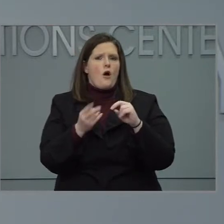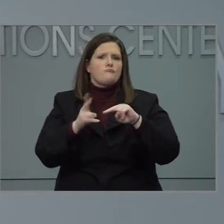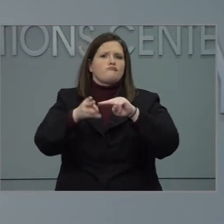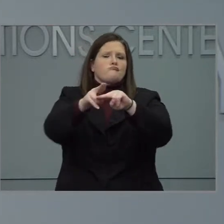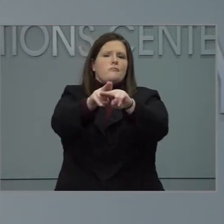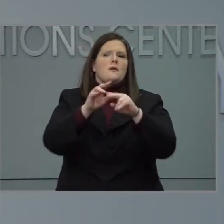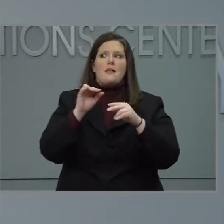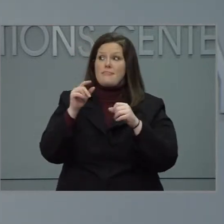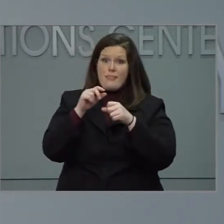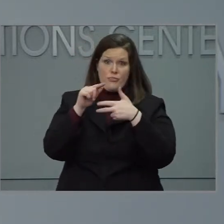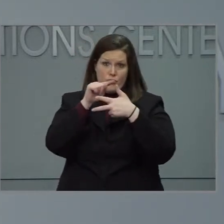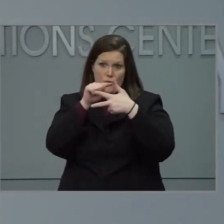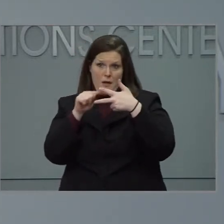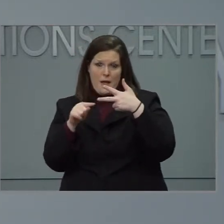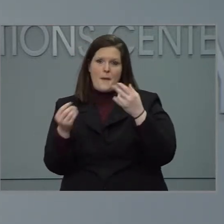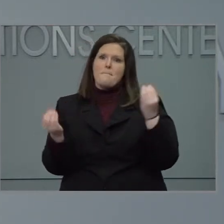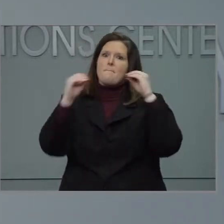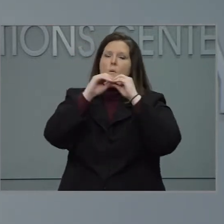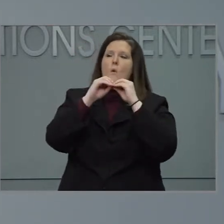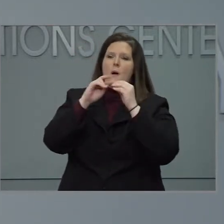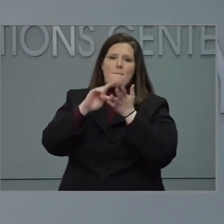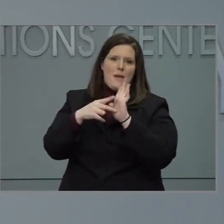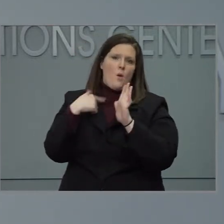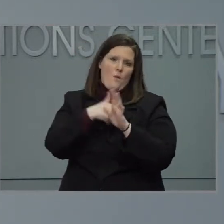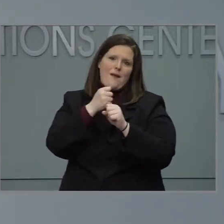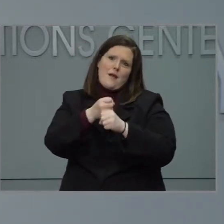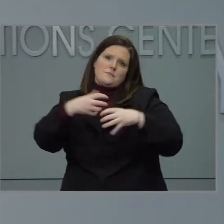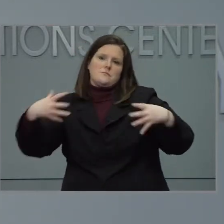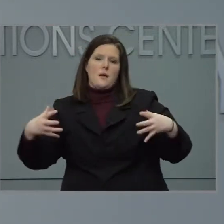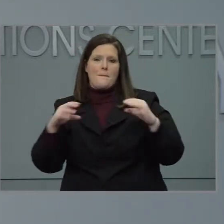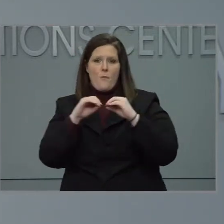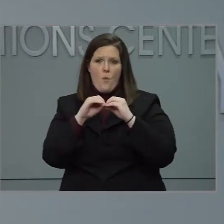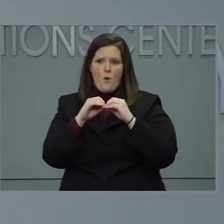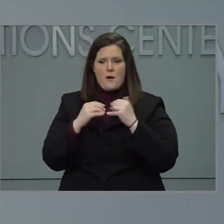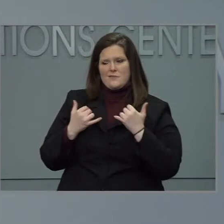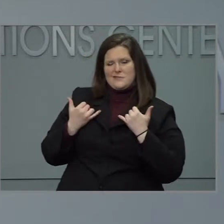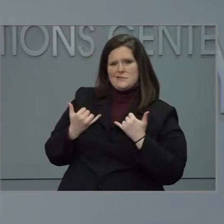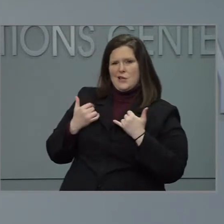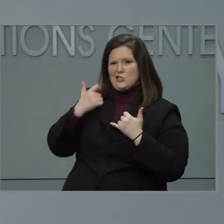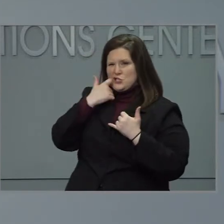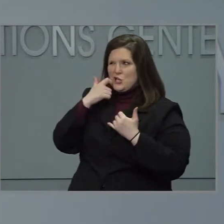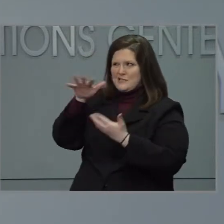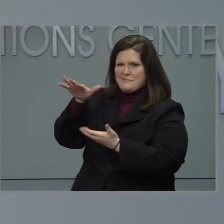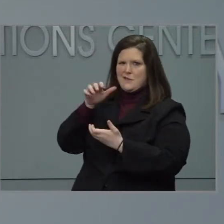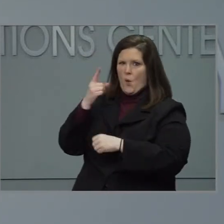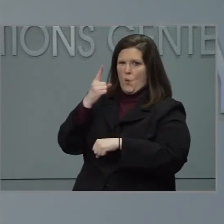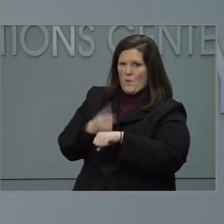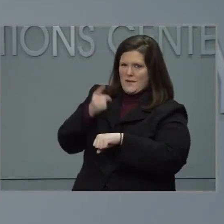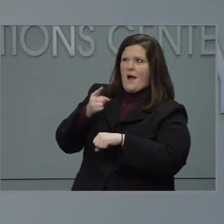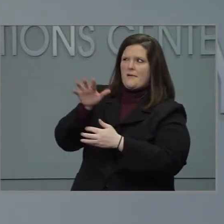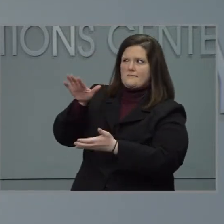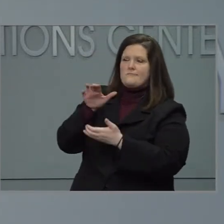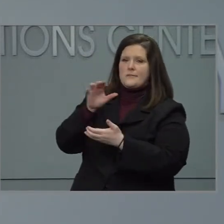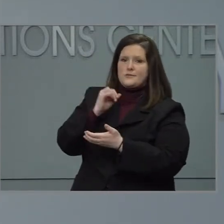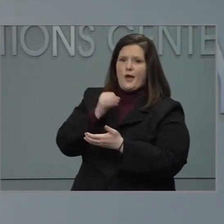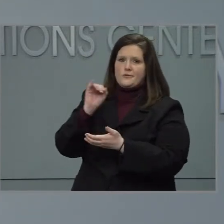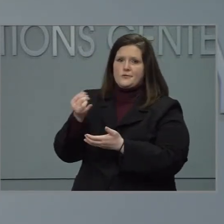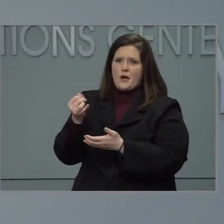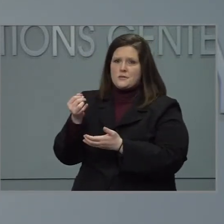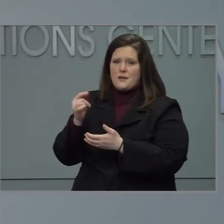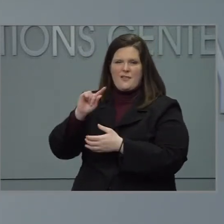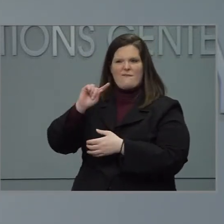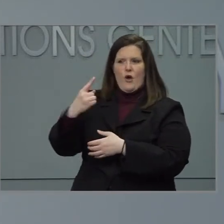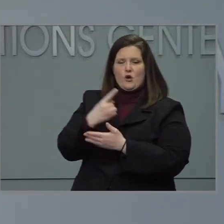further accelerate our efforts. Right now, we got a one-time allocation of Johnson & Johnson vaccines the very first week